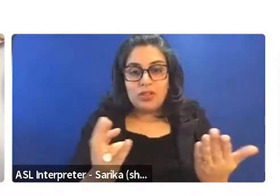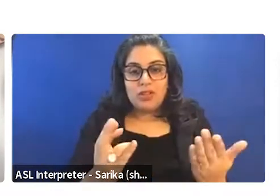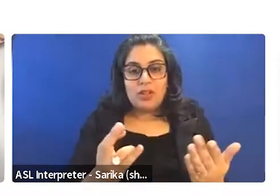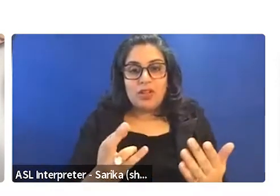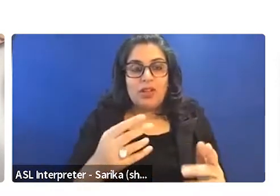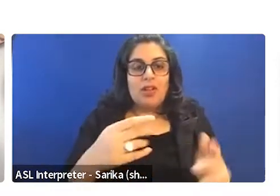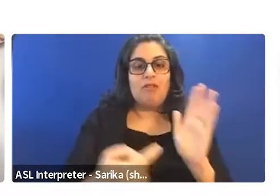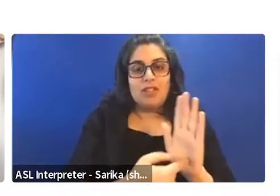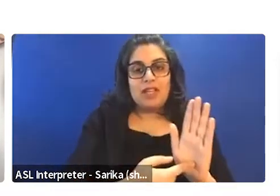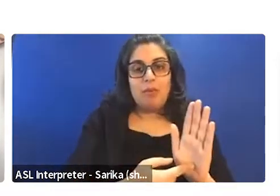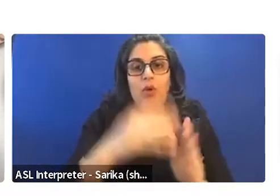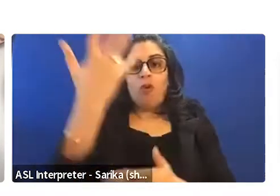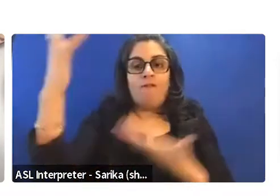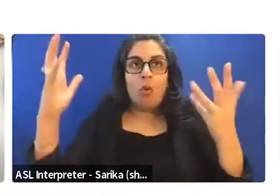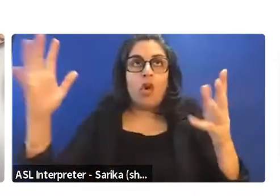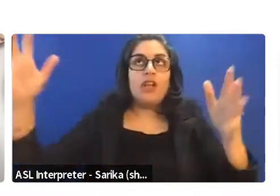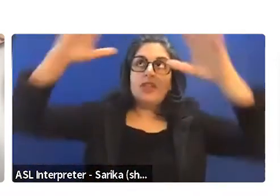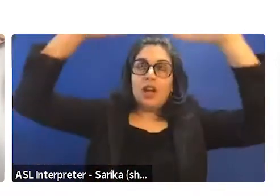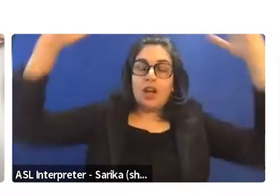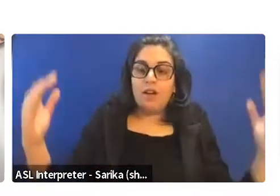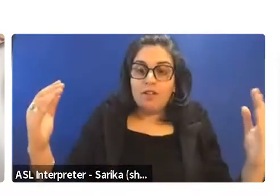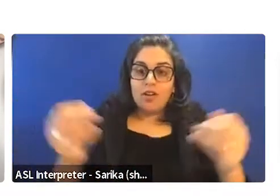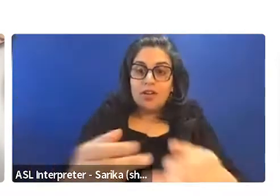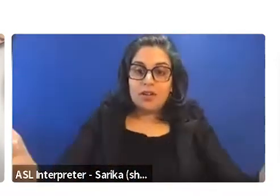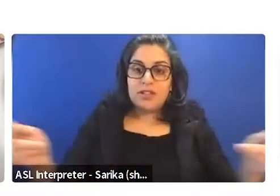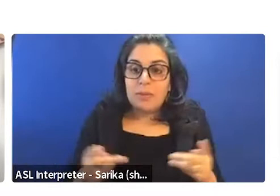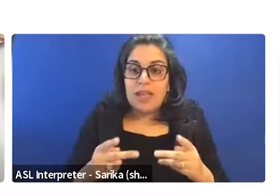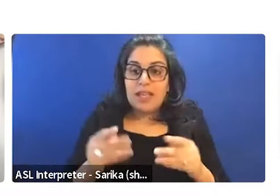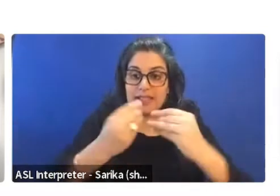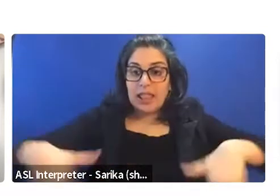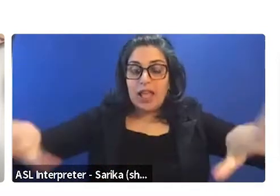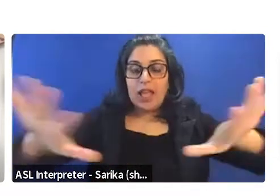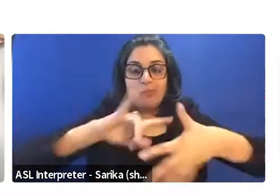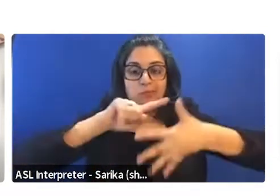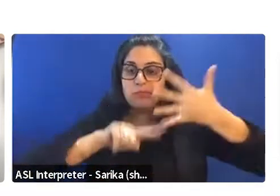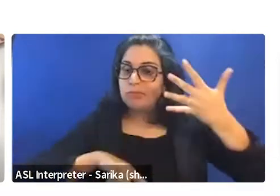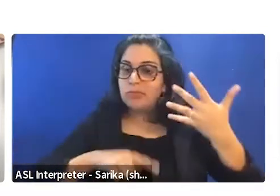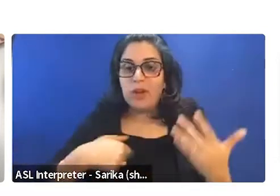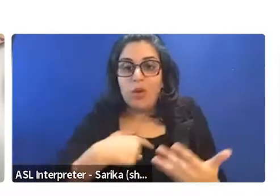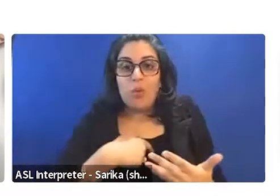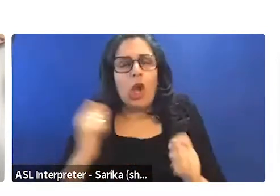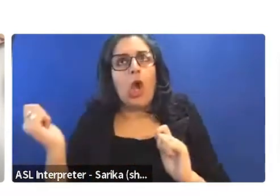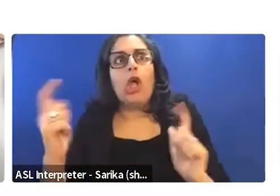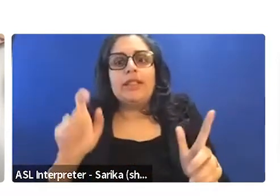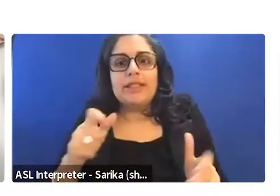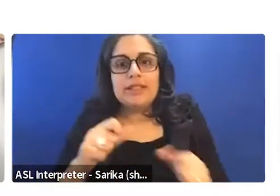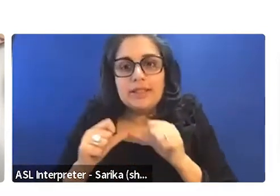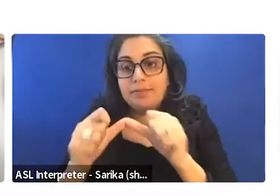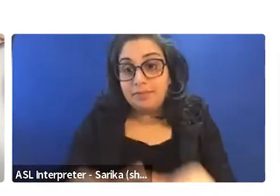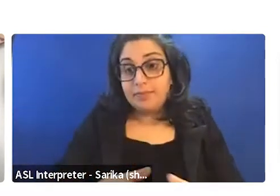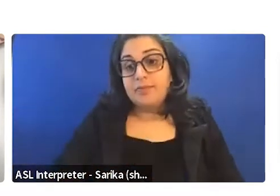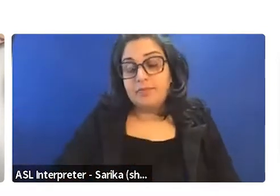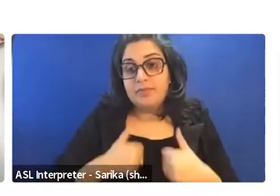forest cover and space and land, and all of these things that we all need to continue to live